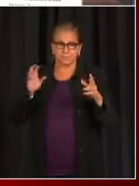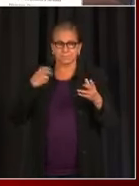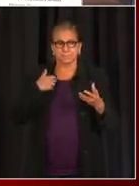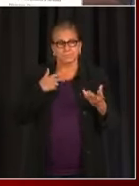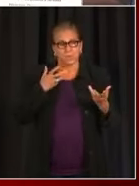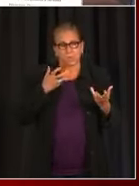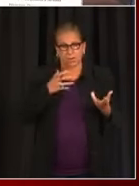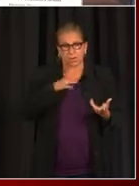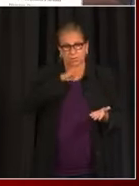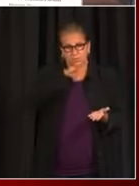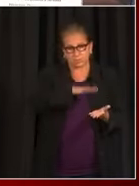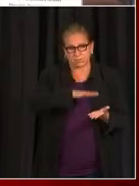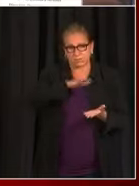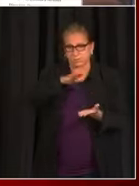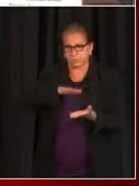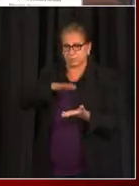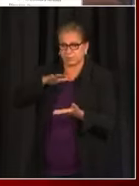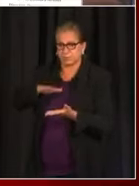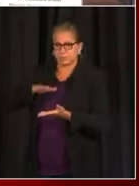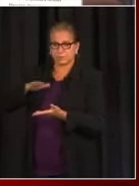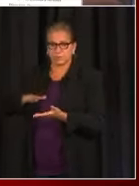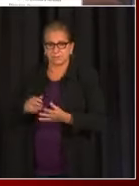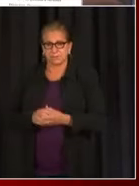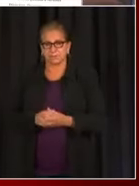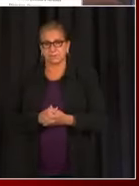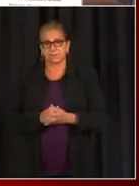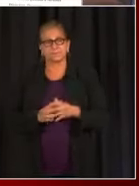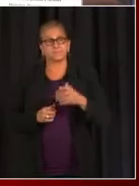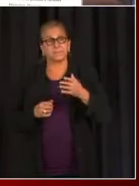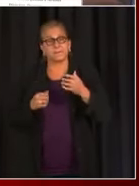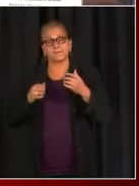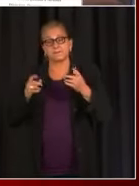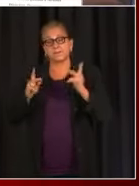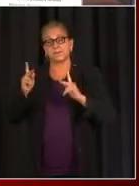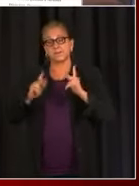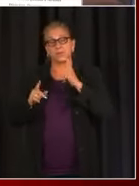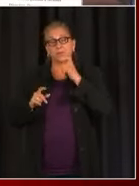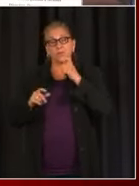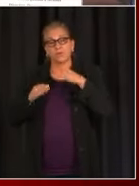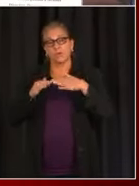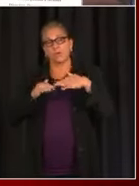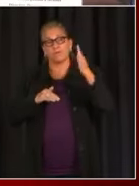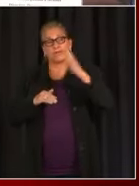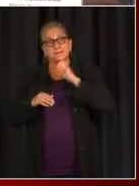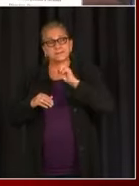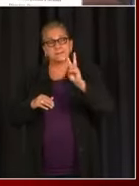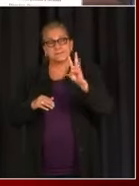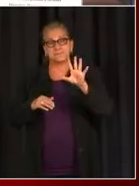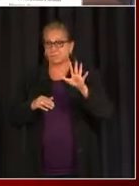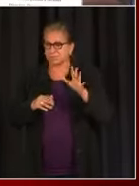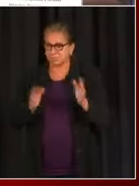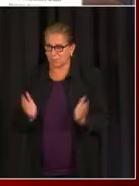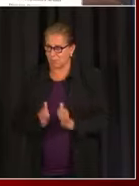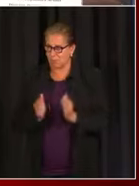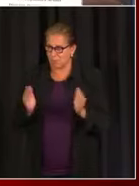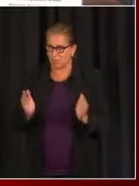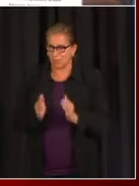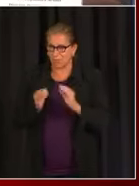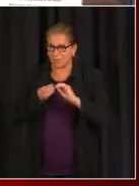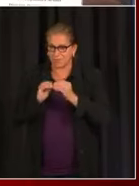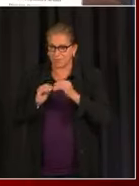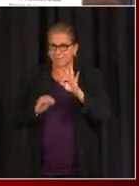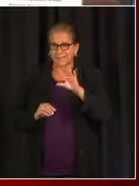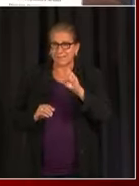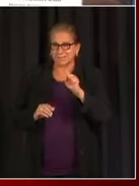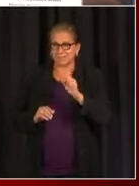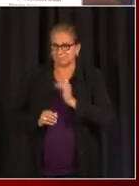new cases that occur in people over 65. We have about a handful of cases every week in that population of people over